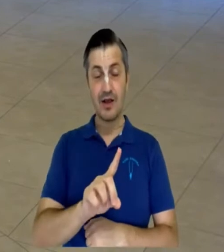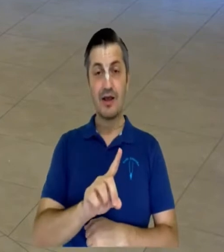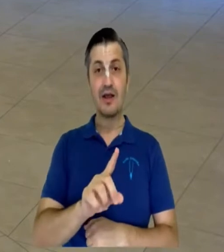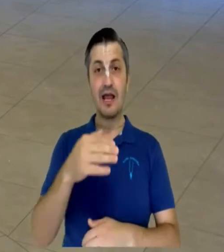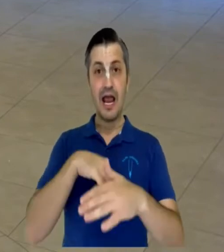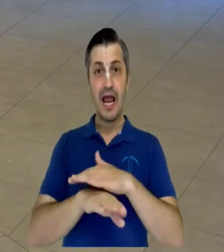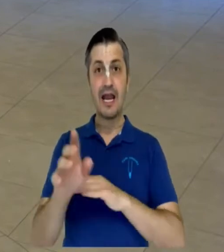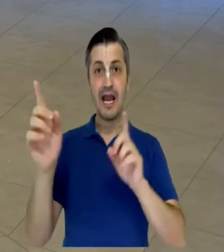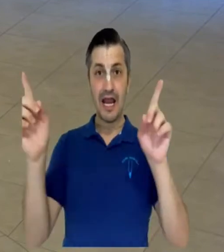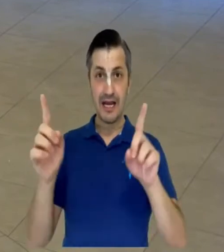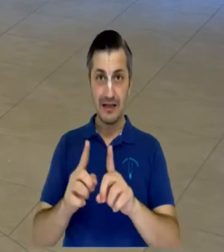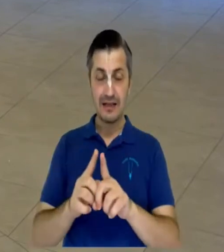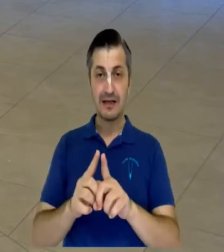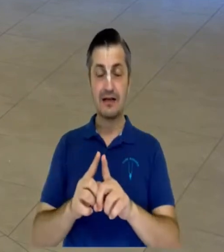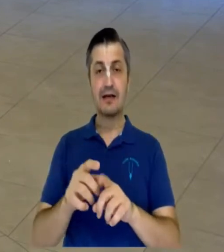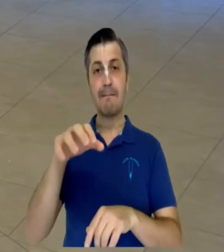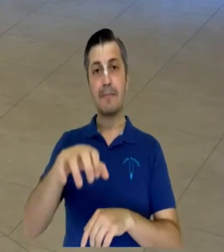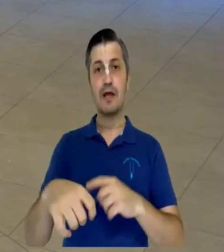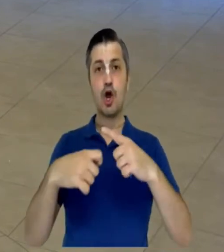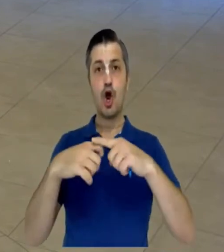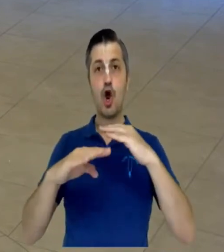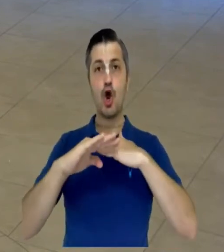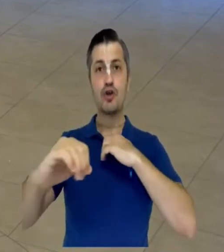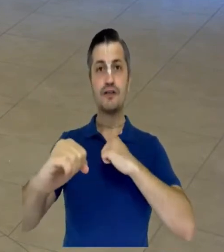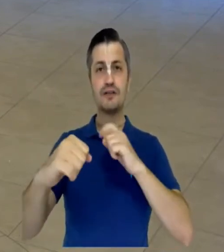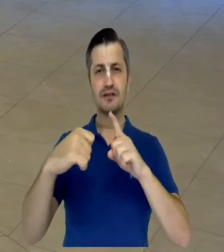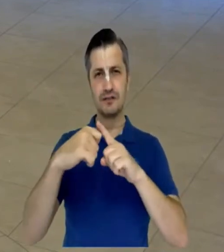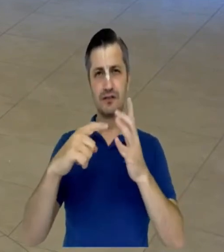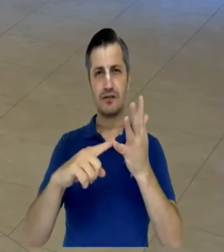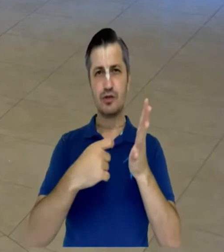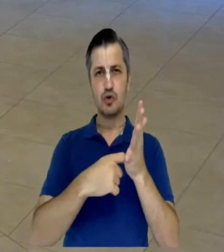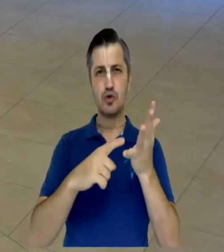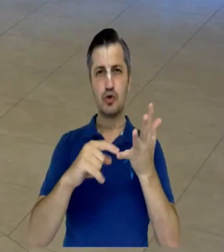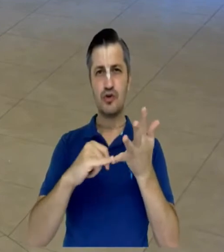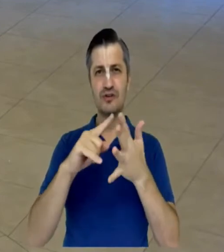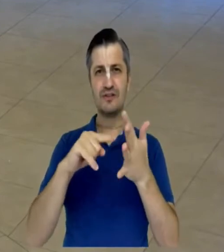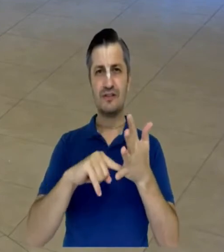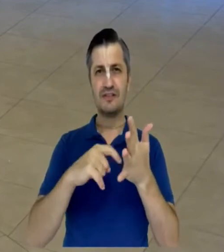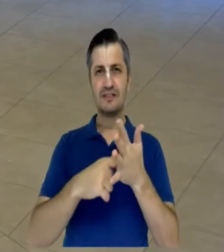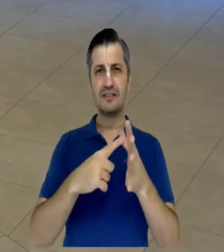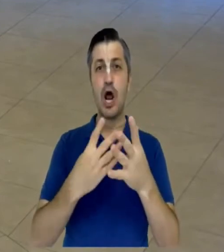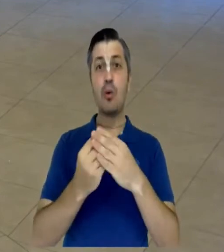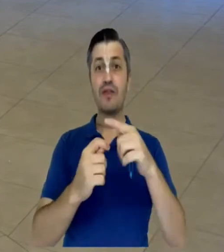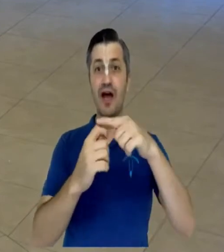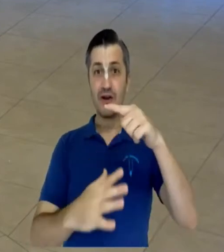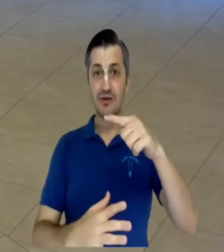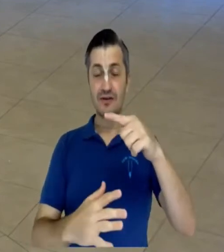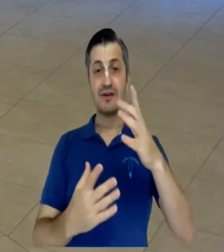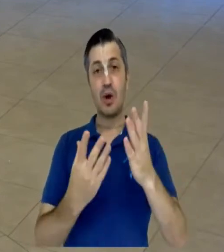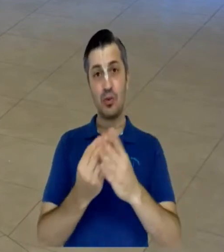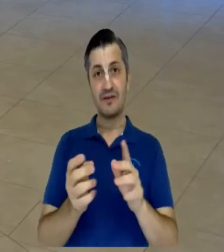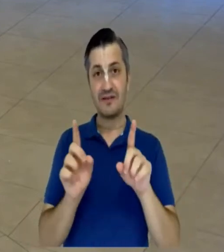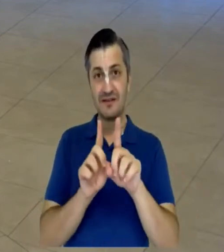before Arjuna. So Vede in the Veda, and Loke.